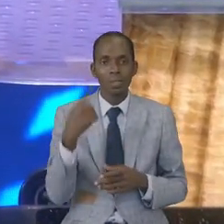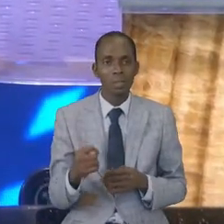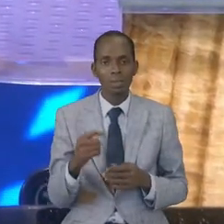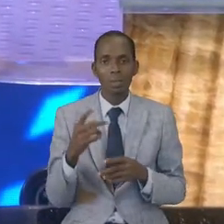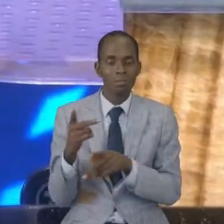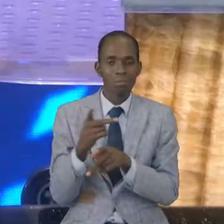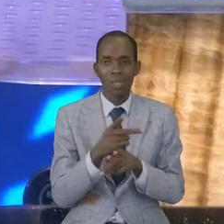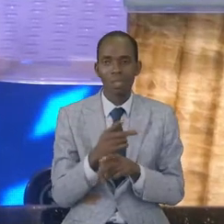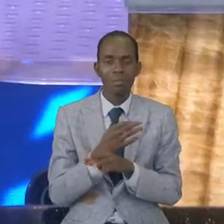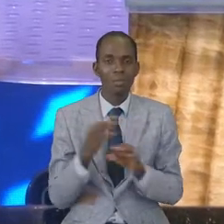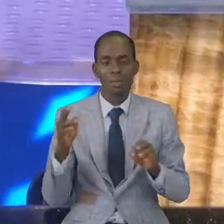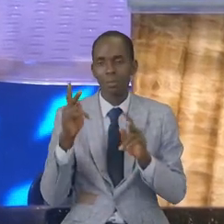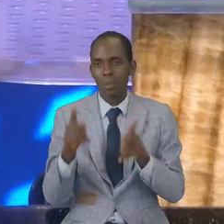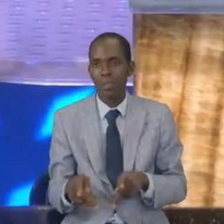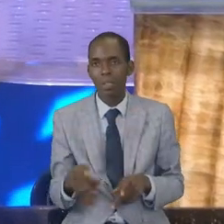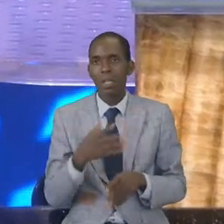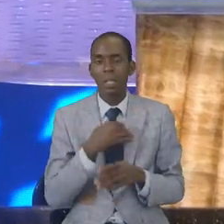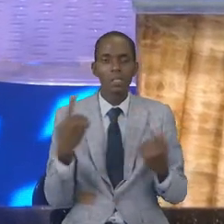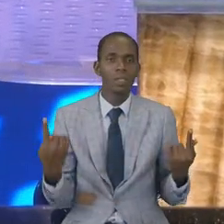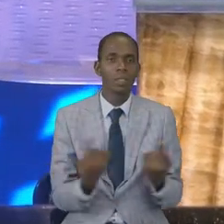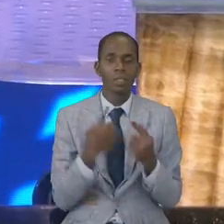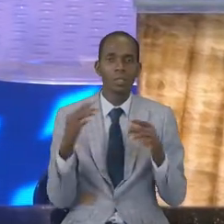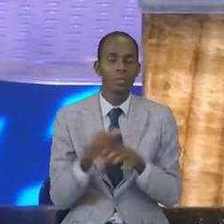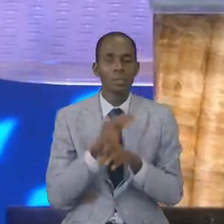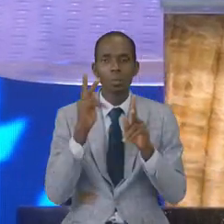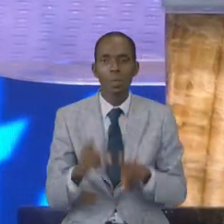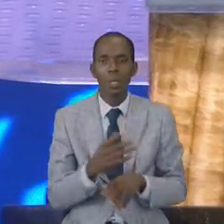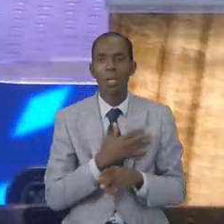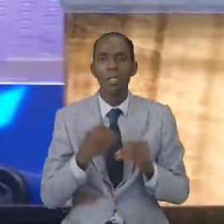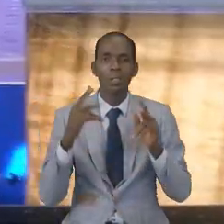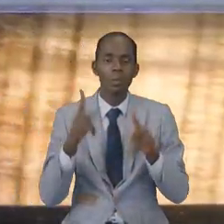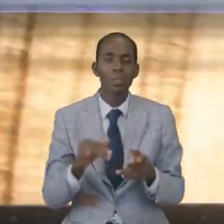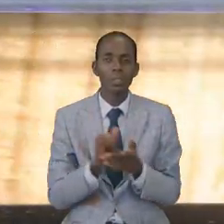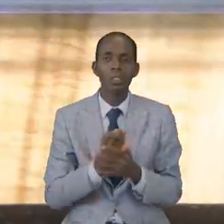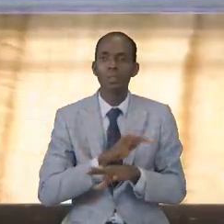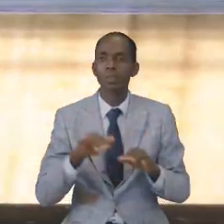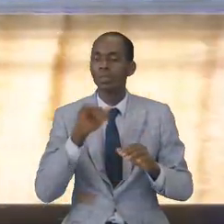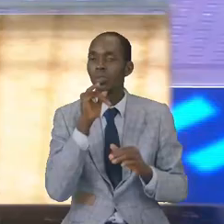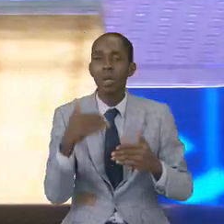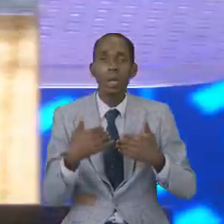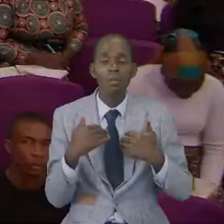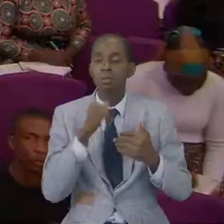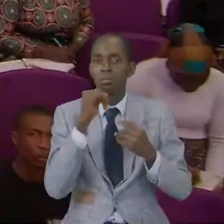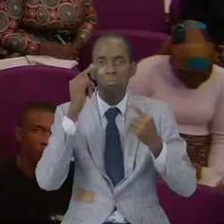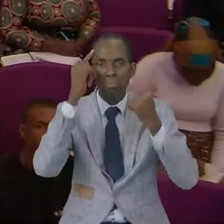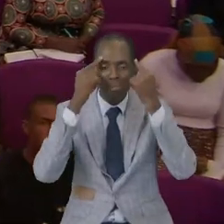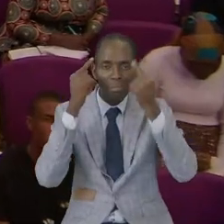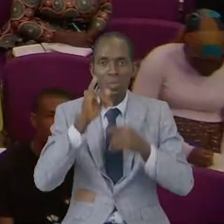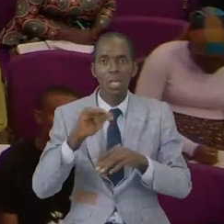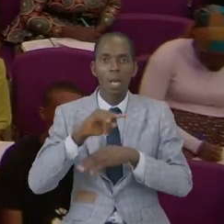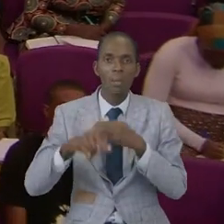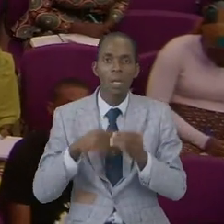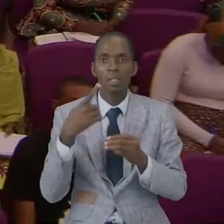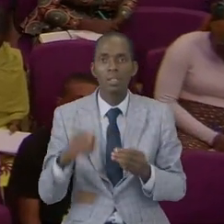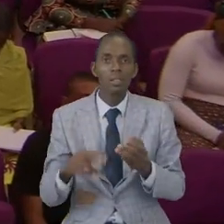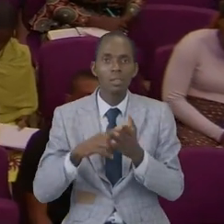the careless one, and the sinful one, and the one that doesn't have, is not thinking about the